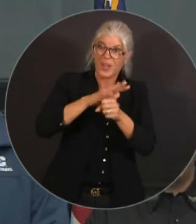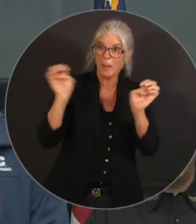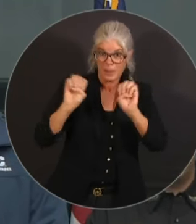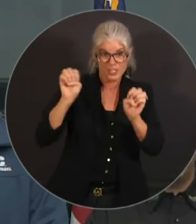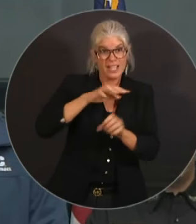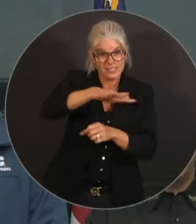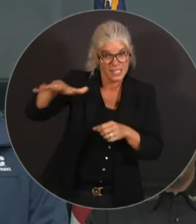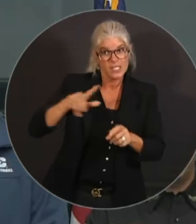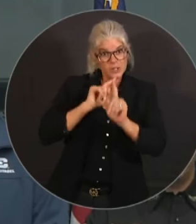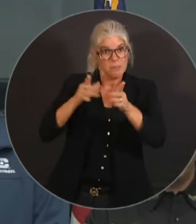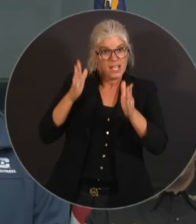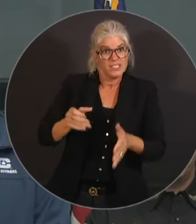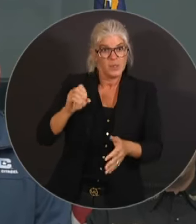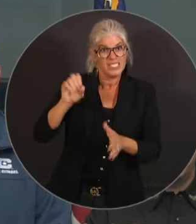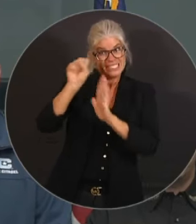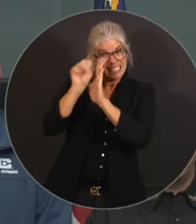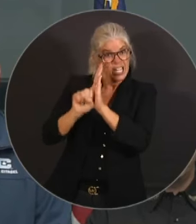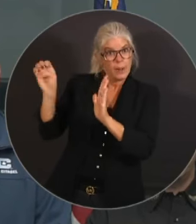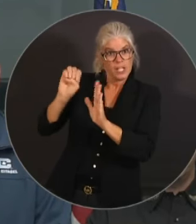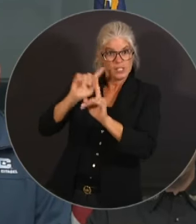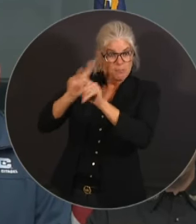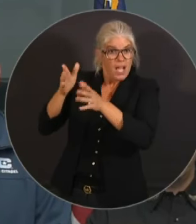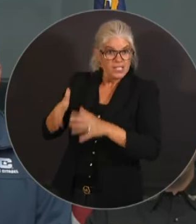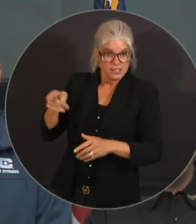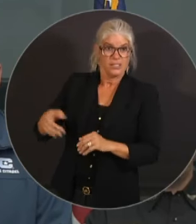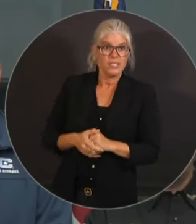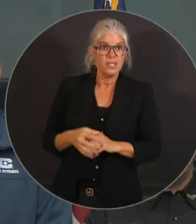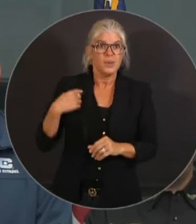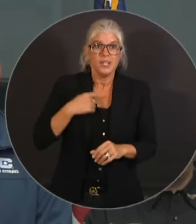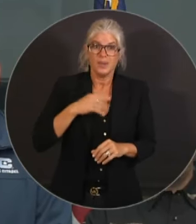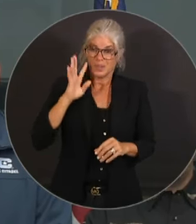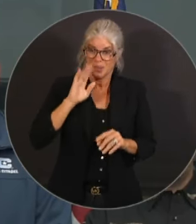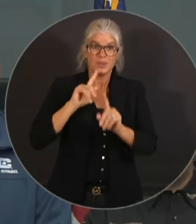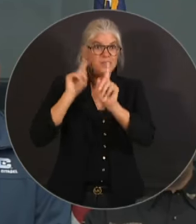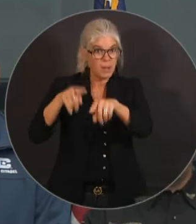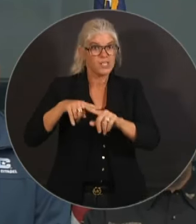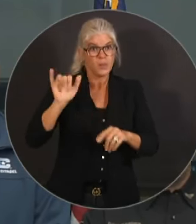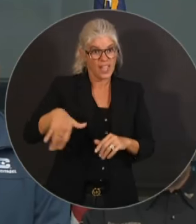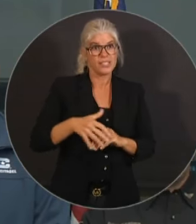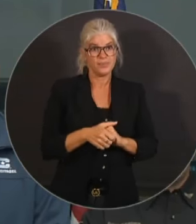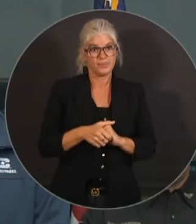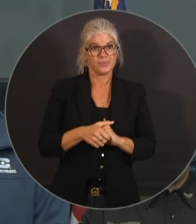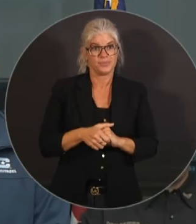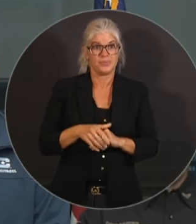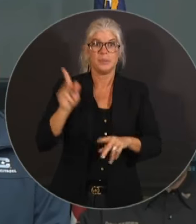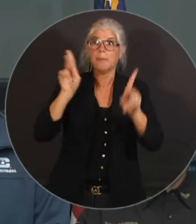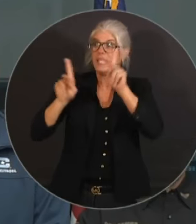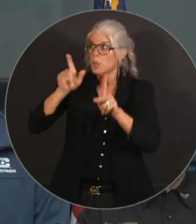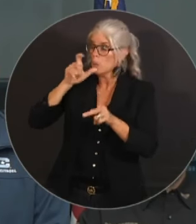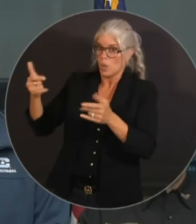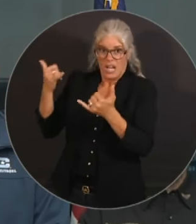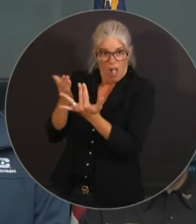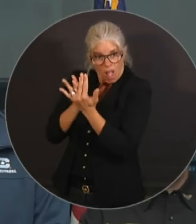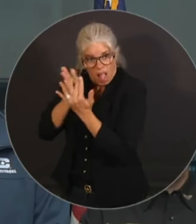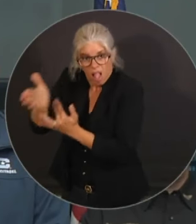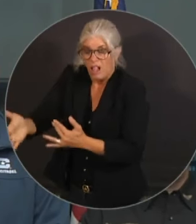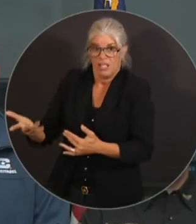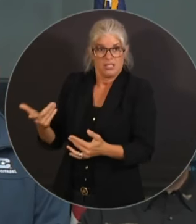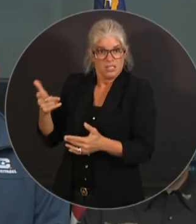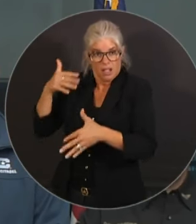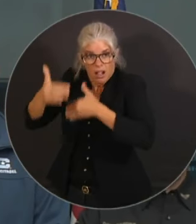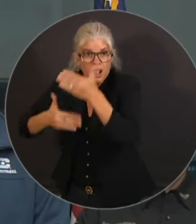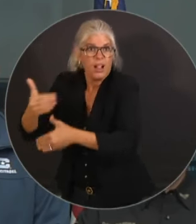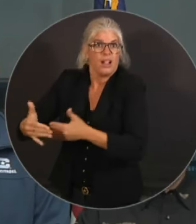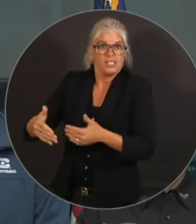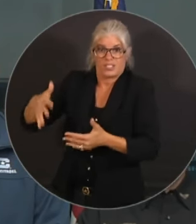responders, your state emergency responders will respond to people in distress the minute it is safe to do so. So this storm is going